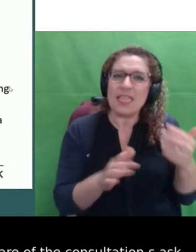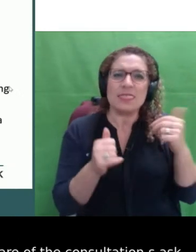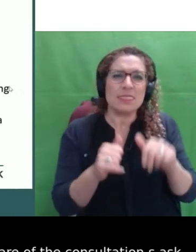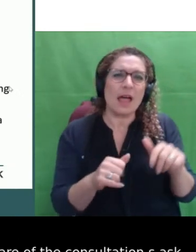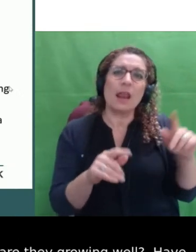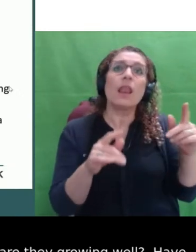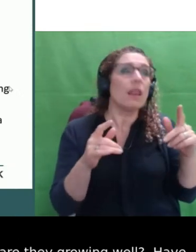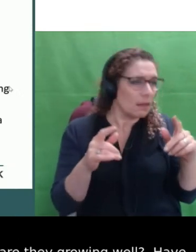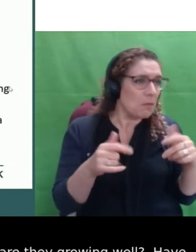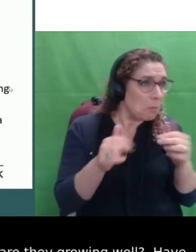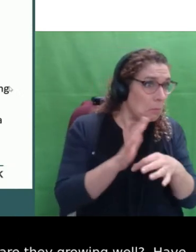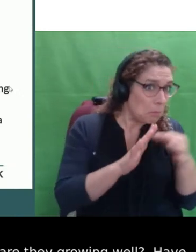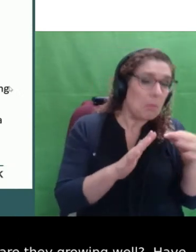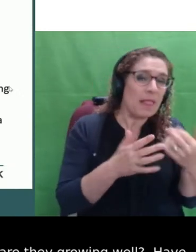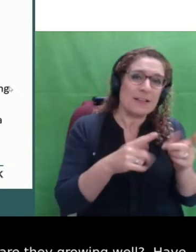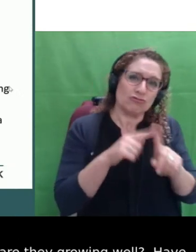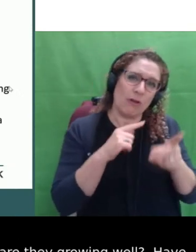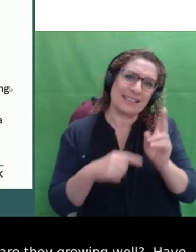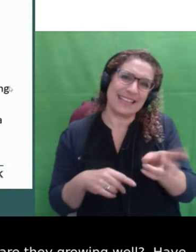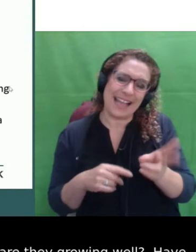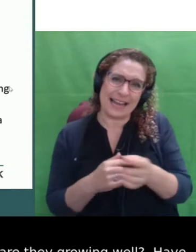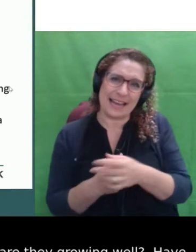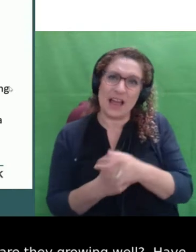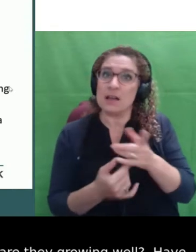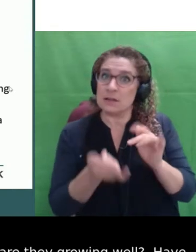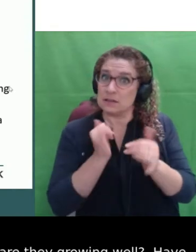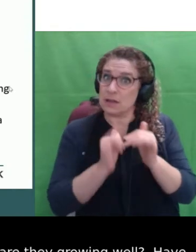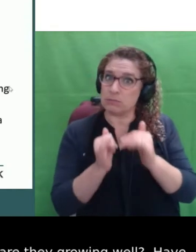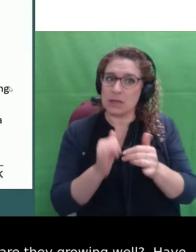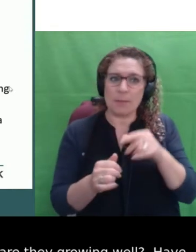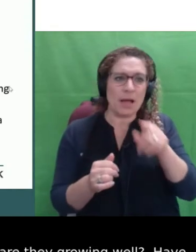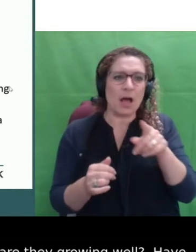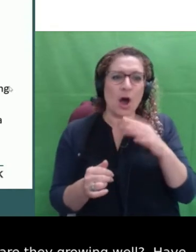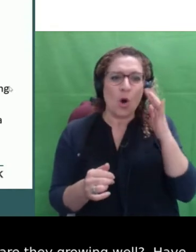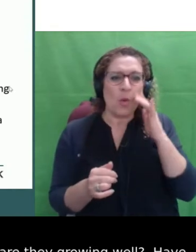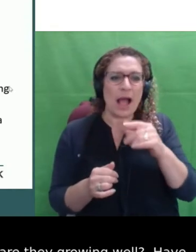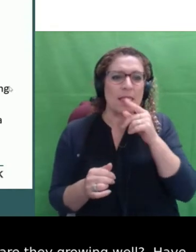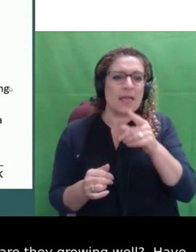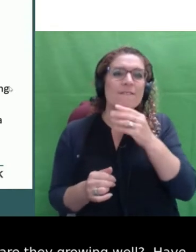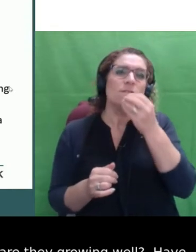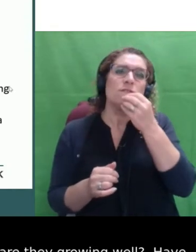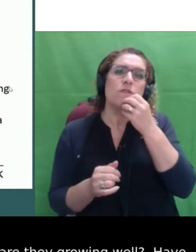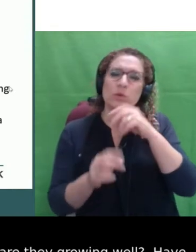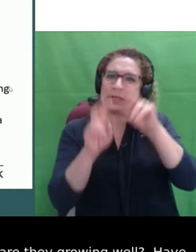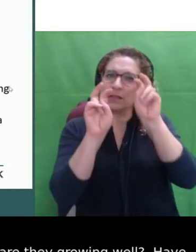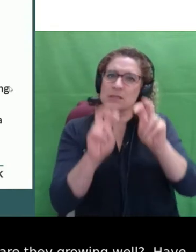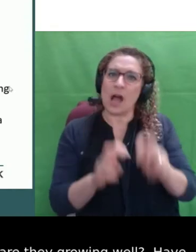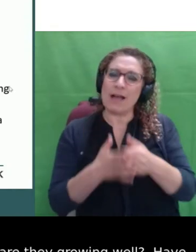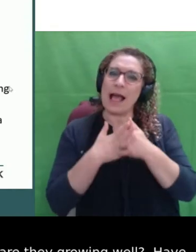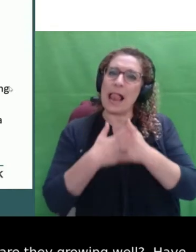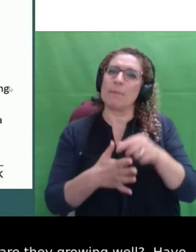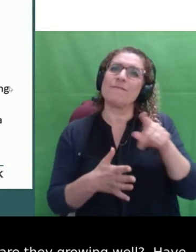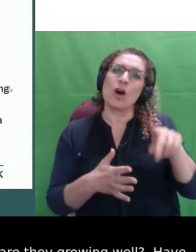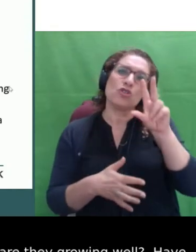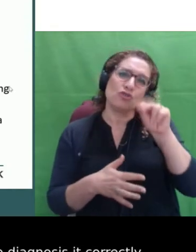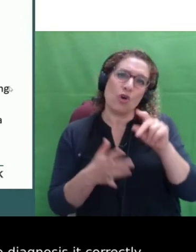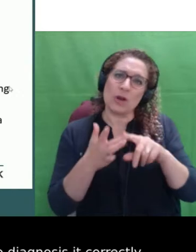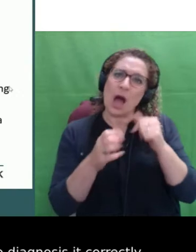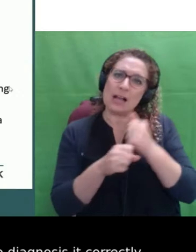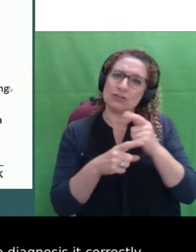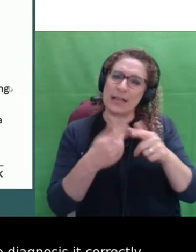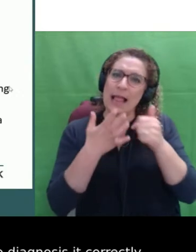correctly sometimes this is where food diaries come in helpful for the non-ige mediated allergies for families to write down what's happening and